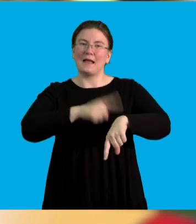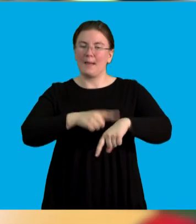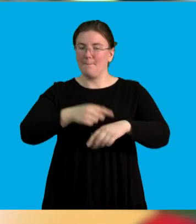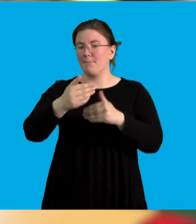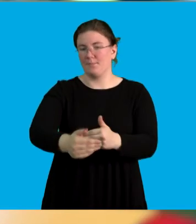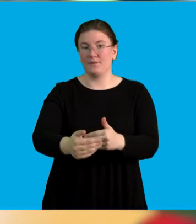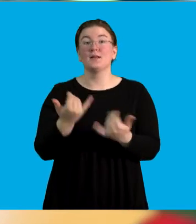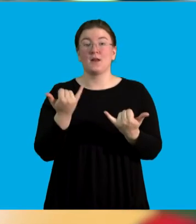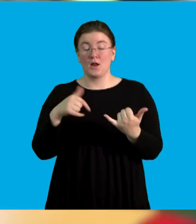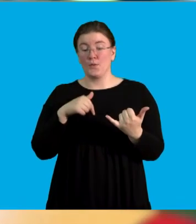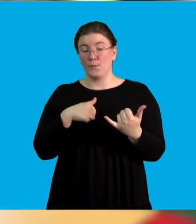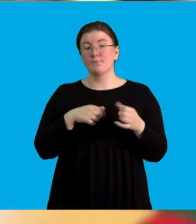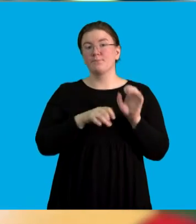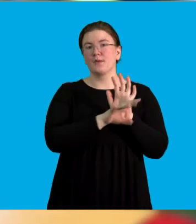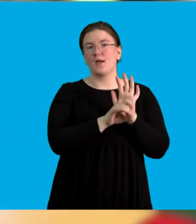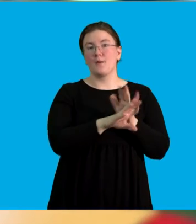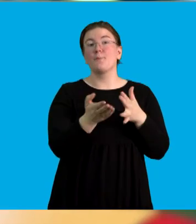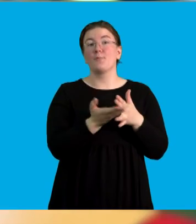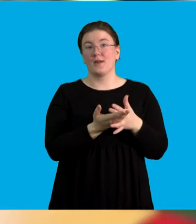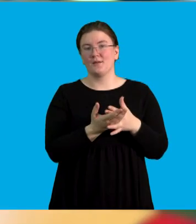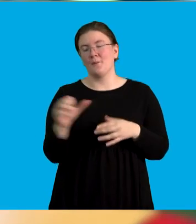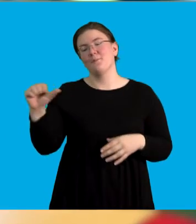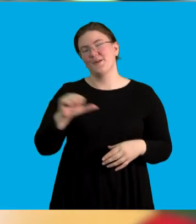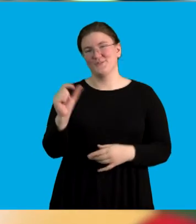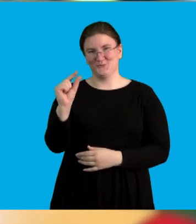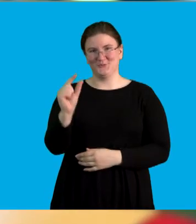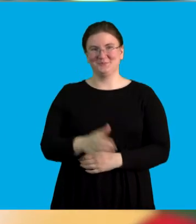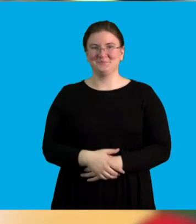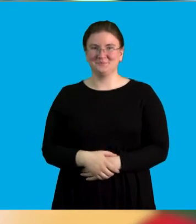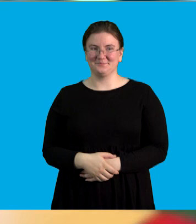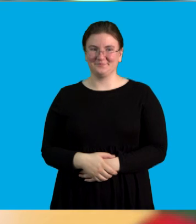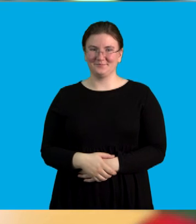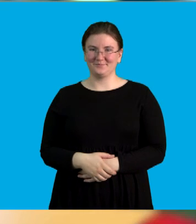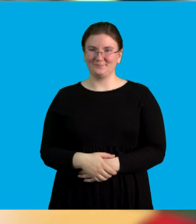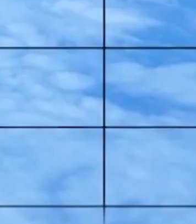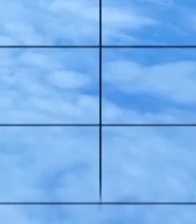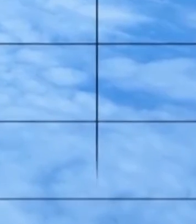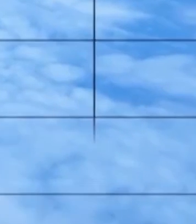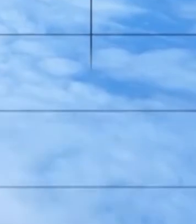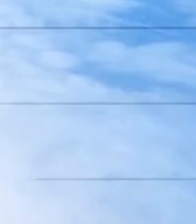Let us go for an ad break, and we will be back shortly.